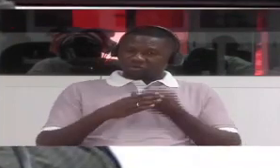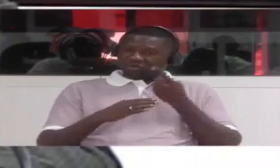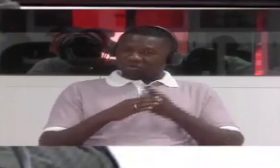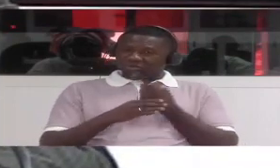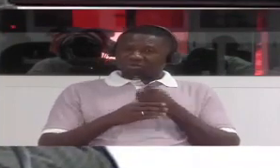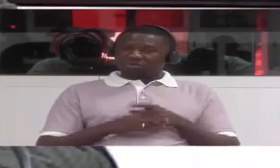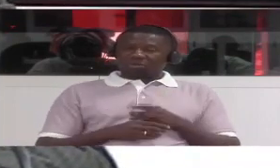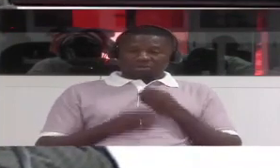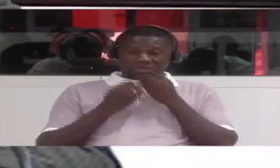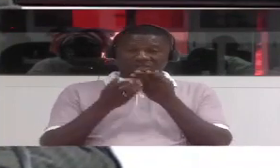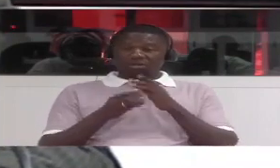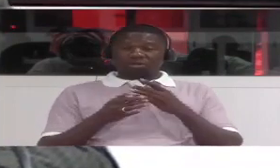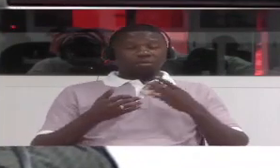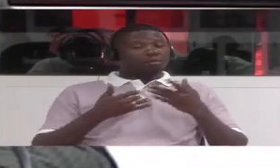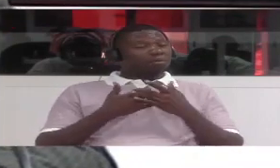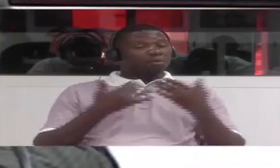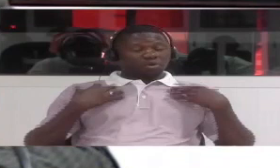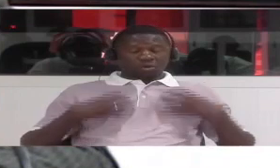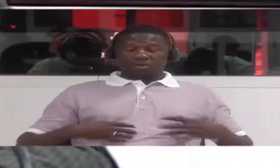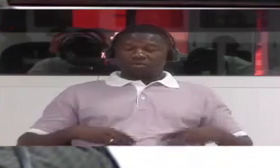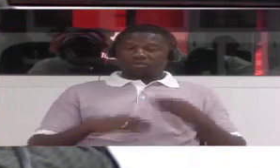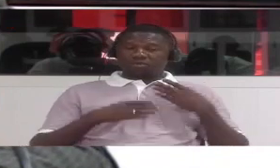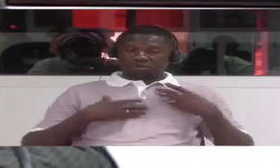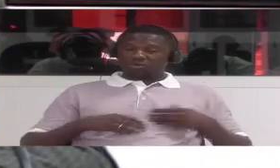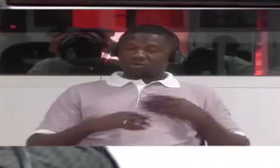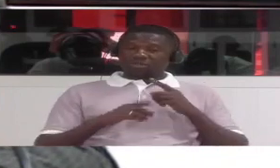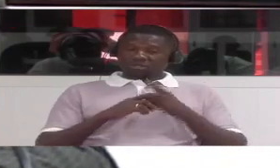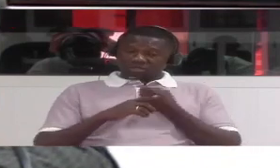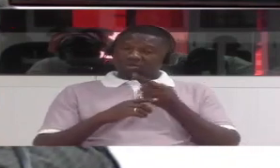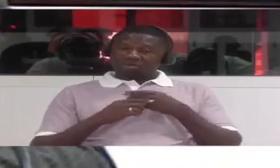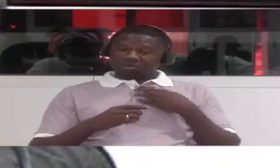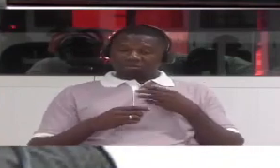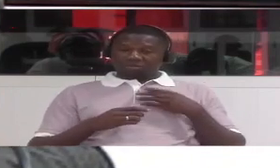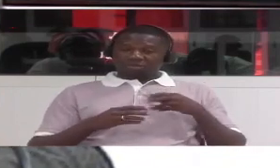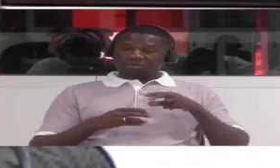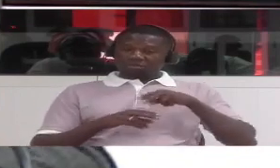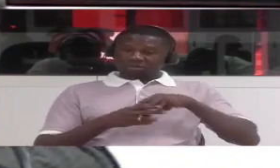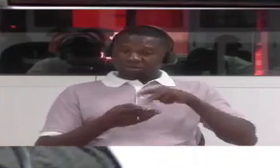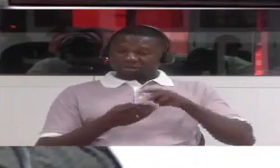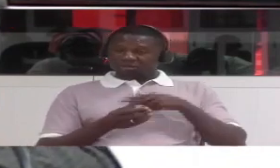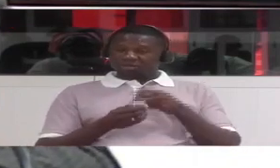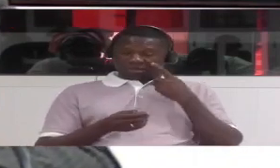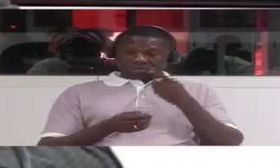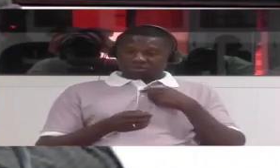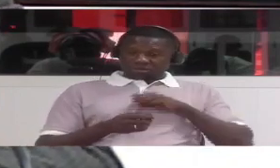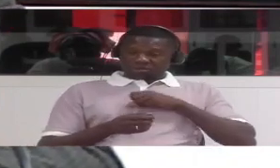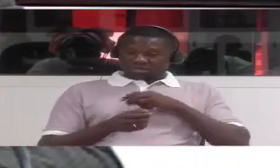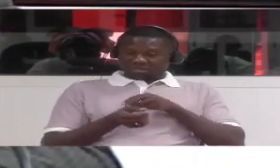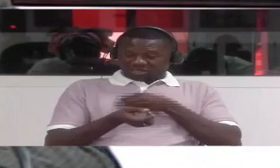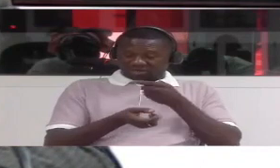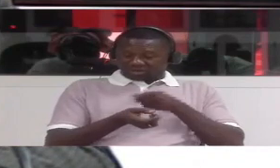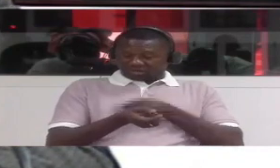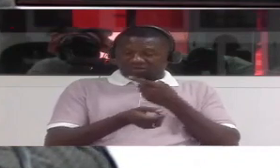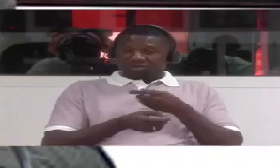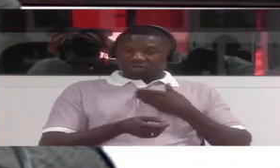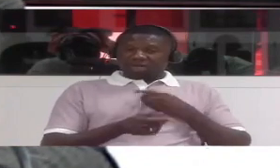body was injured. My feet, for example, suffered a lot because they were stamping on my feet. I saw myself, my skin's been peeled up. I